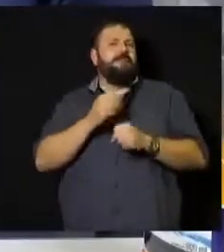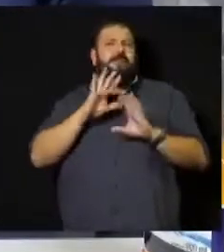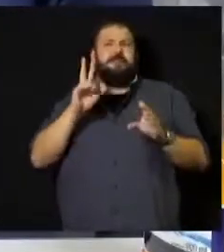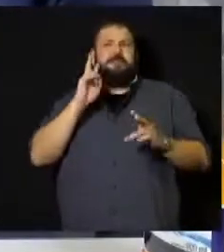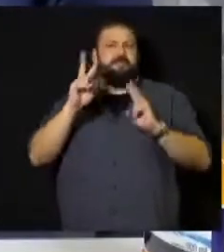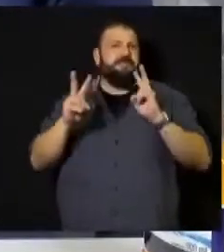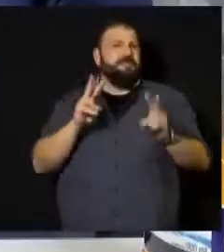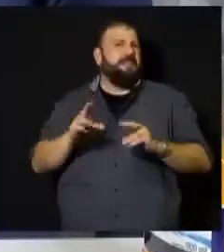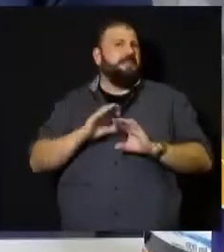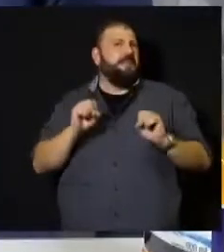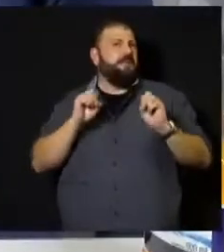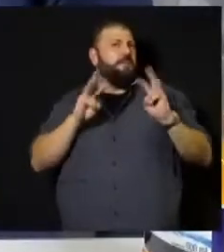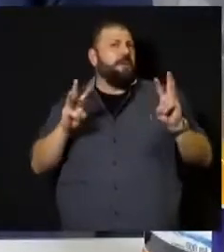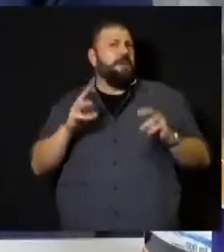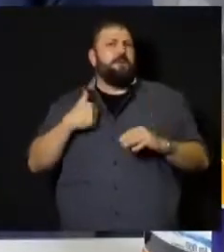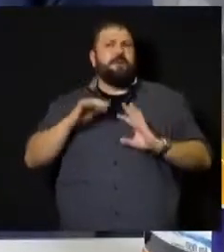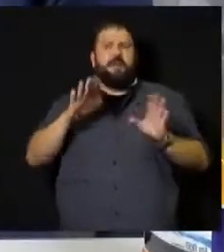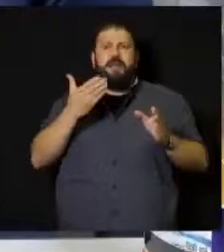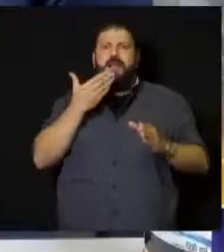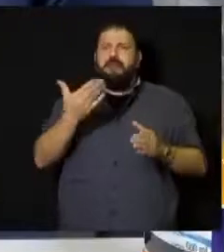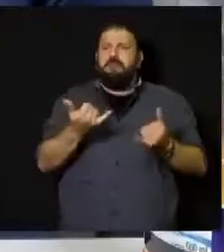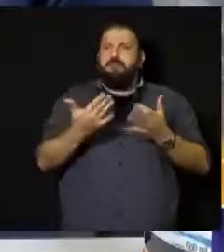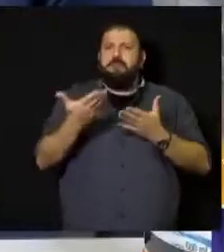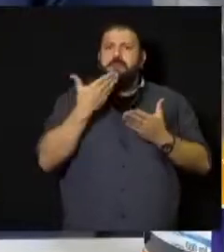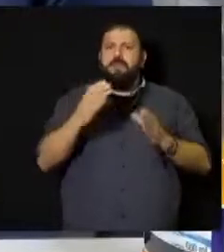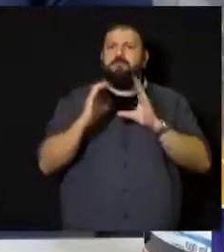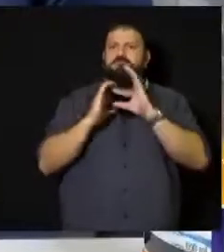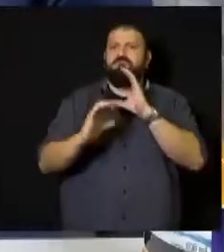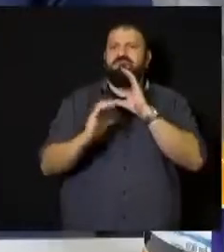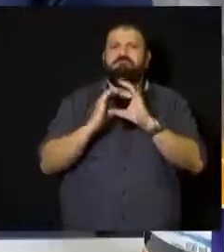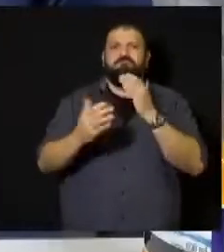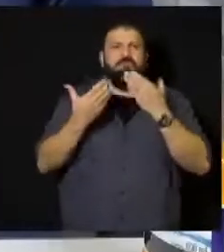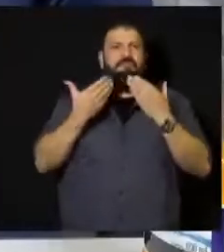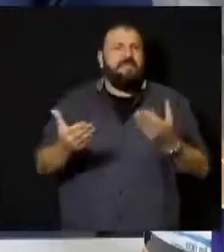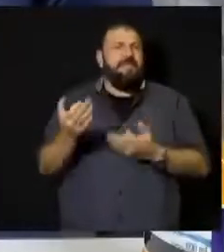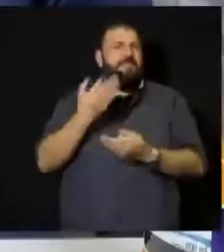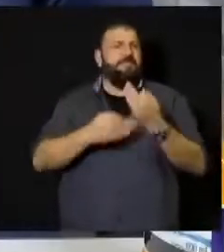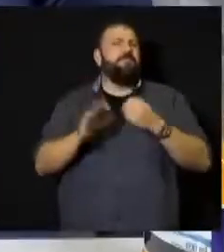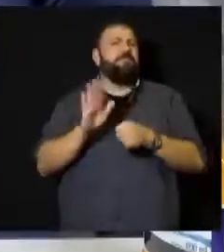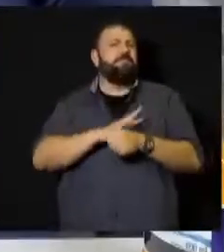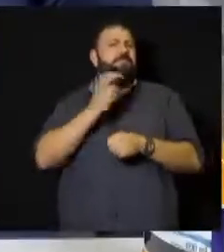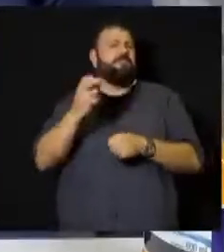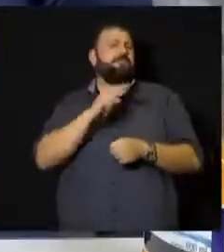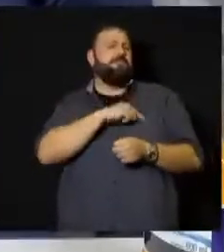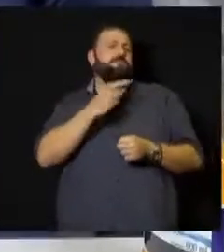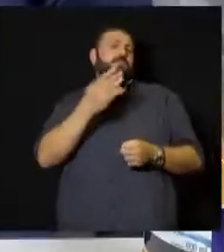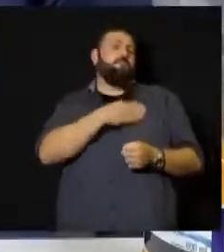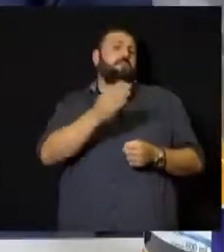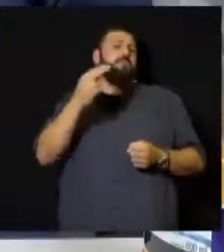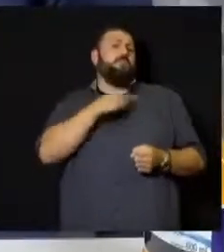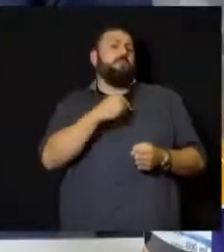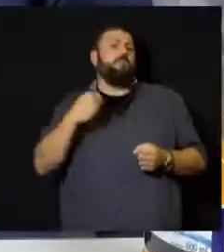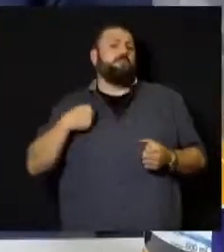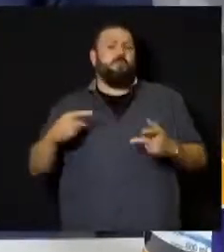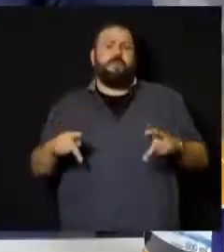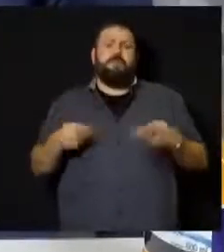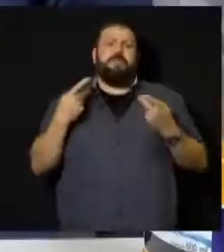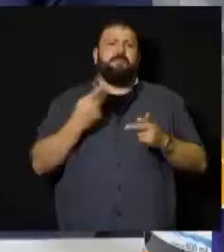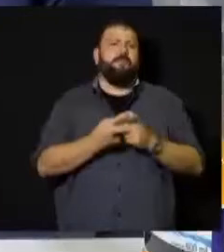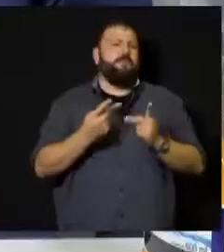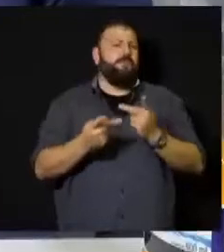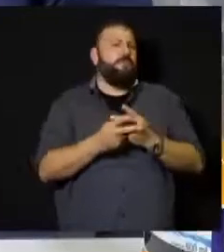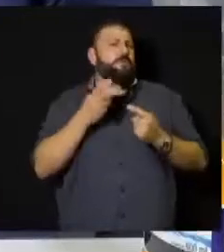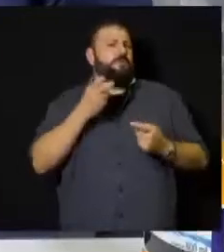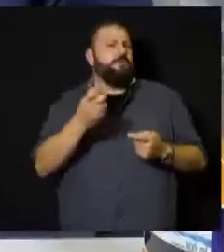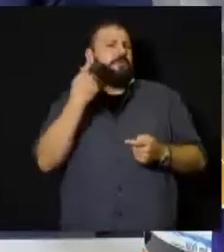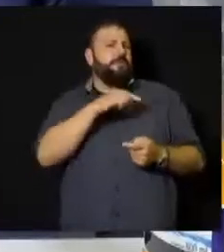in person after a year, say, wow, and we feel like we've known each other for ages, and I can say, okay, well, let's toast with the product,